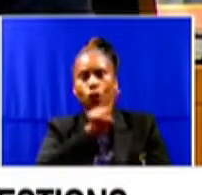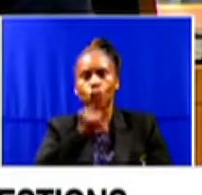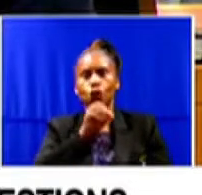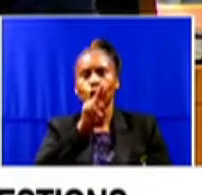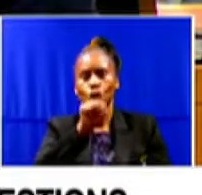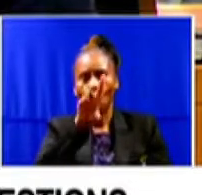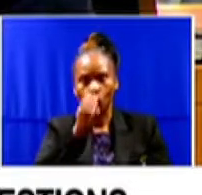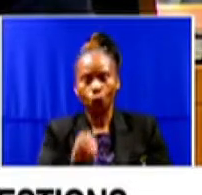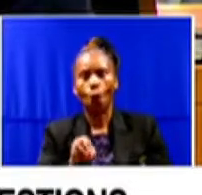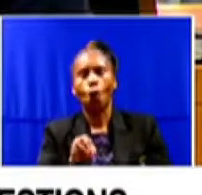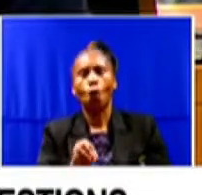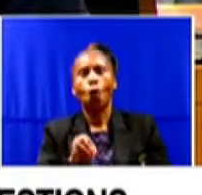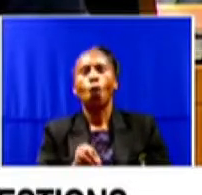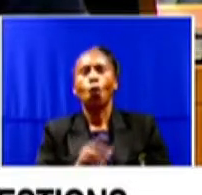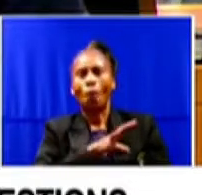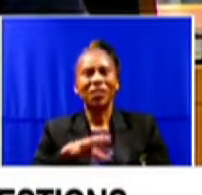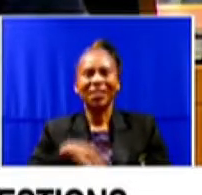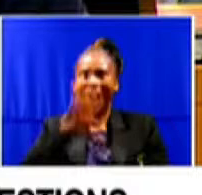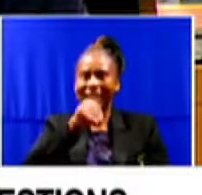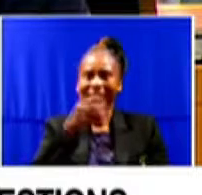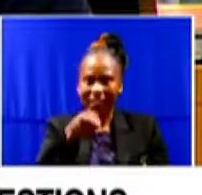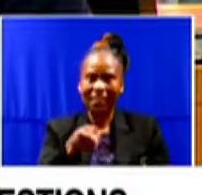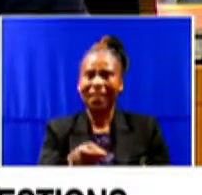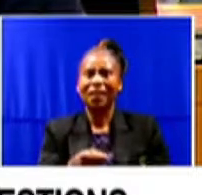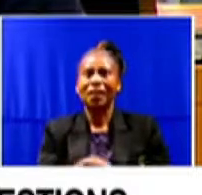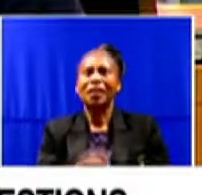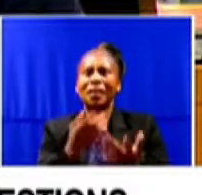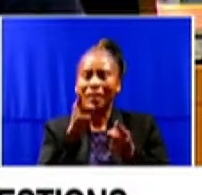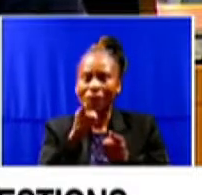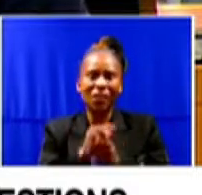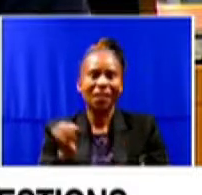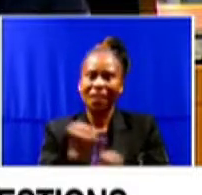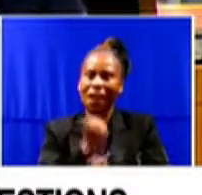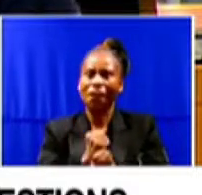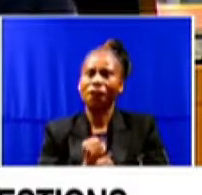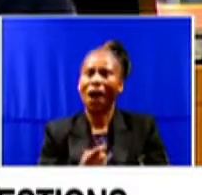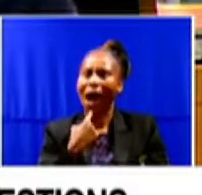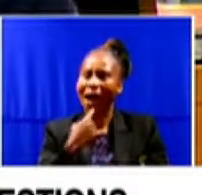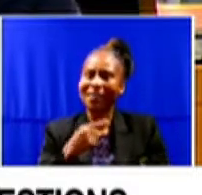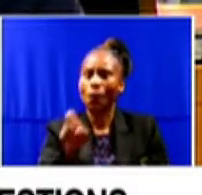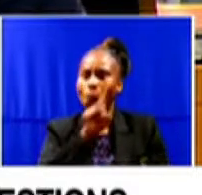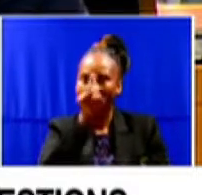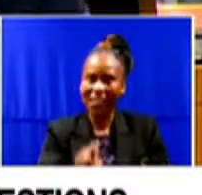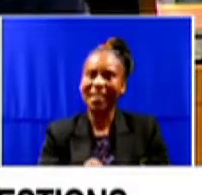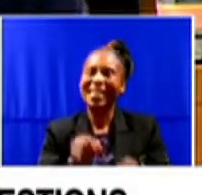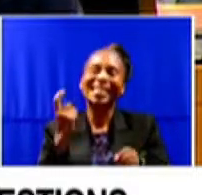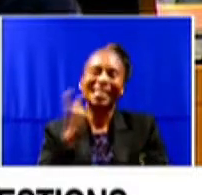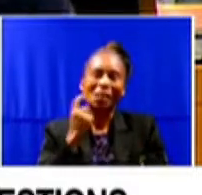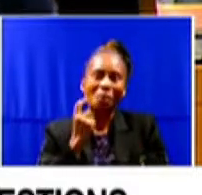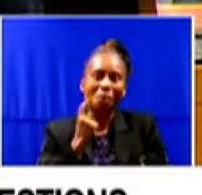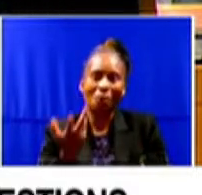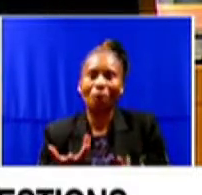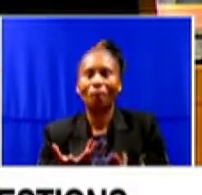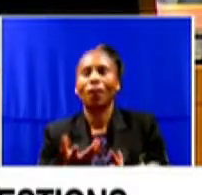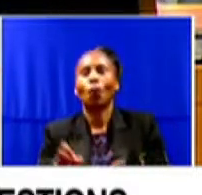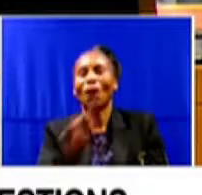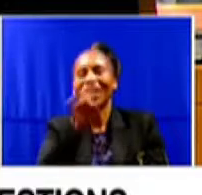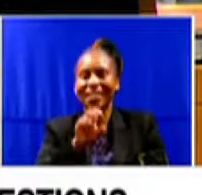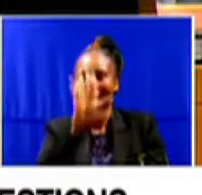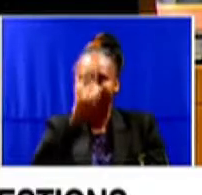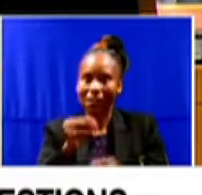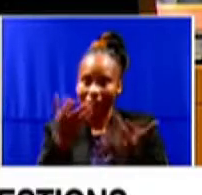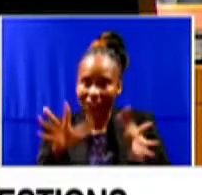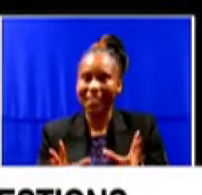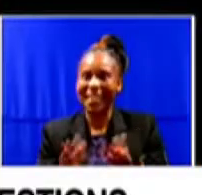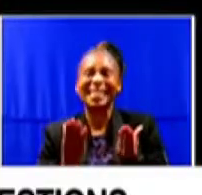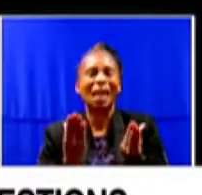Parliament for, by not getting people to answer the question. It was a simple question. Will you support the Member. bill? Point of order. If not, why not? Honourable Member.